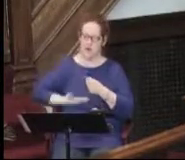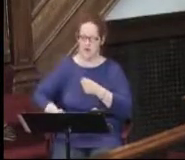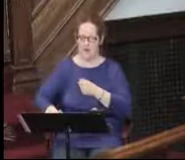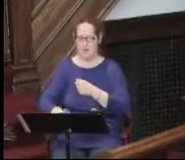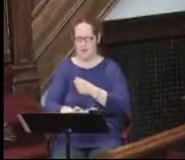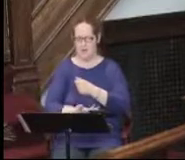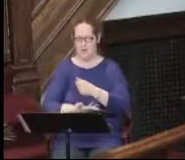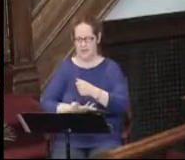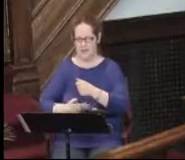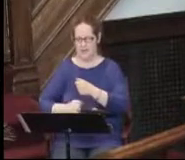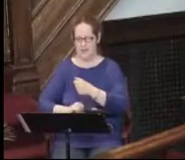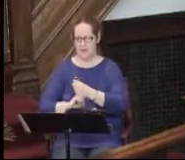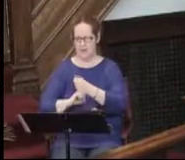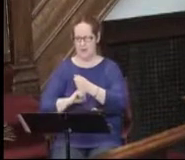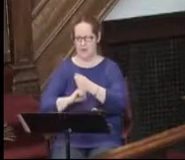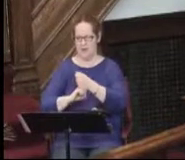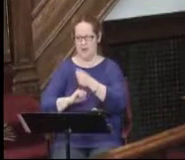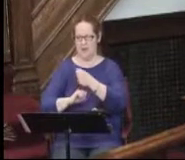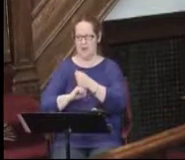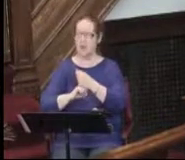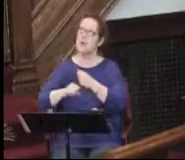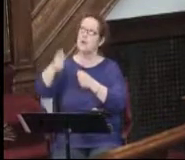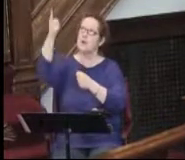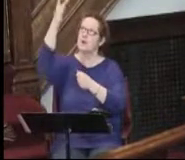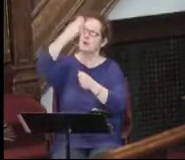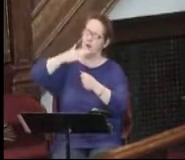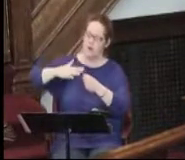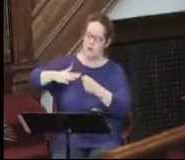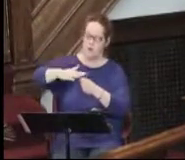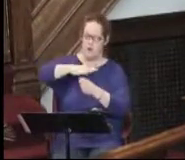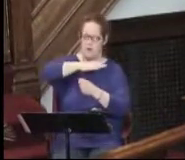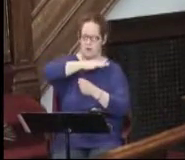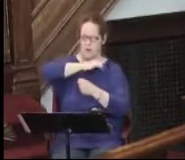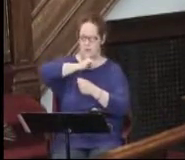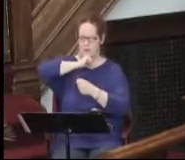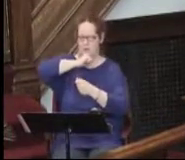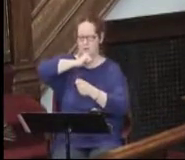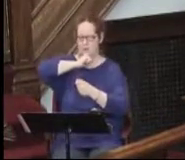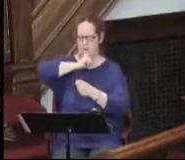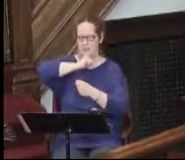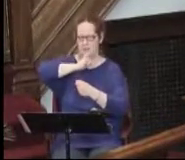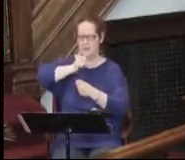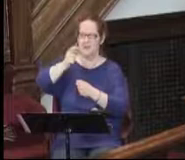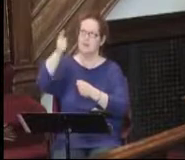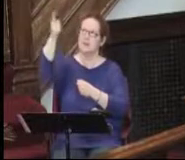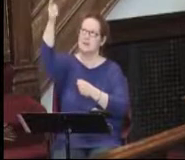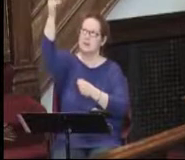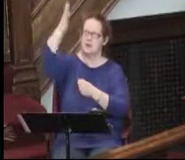God above.